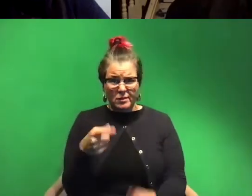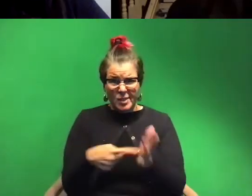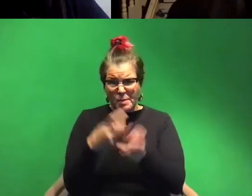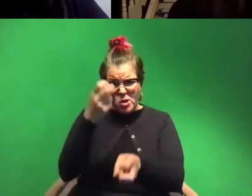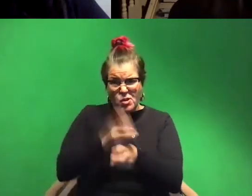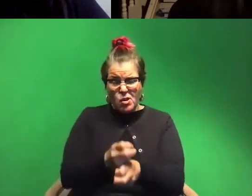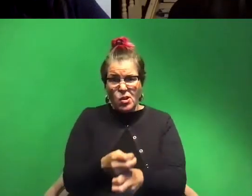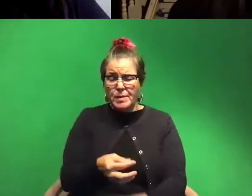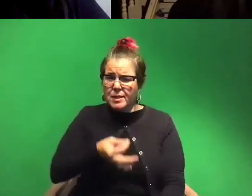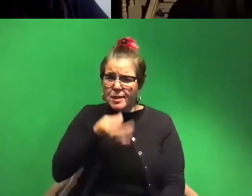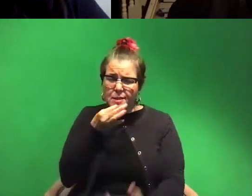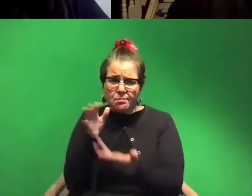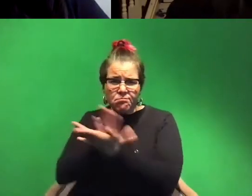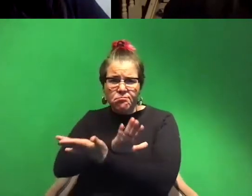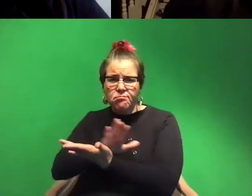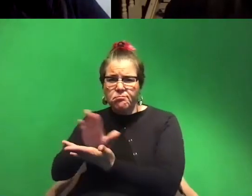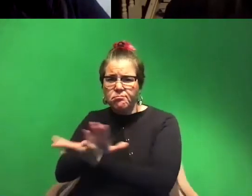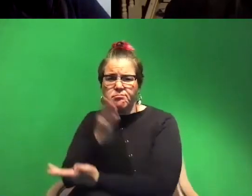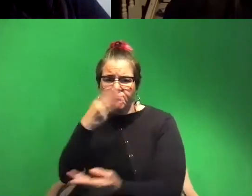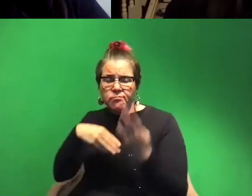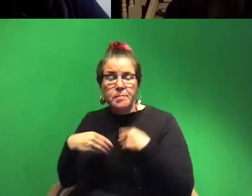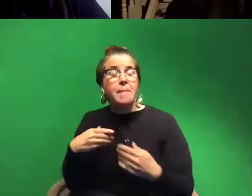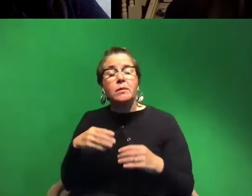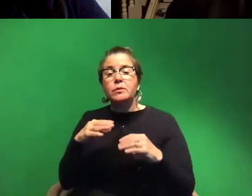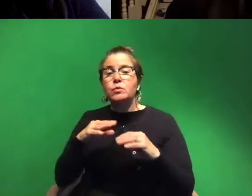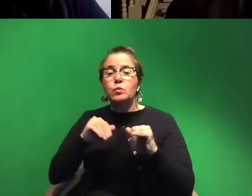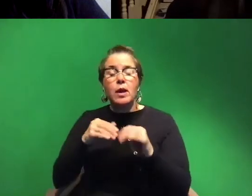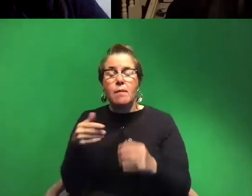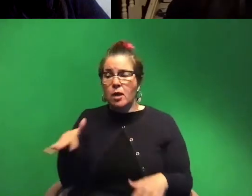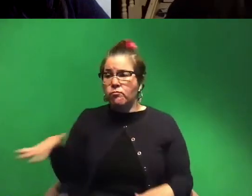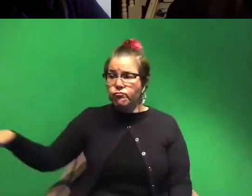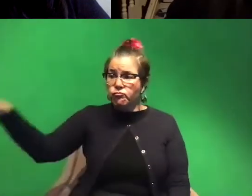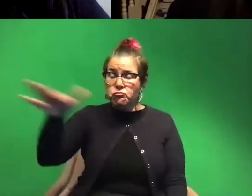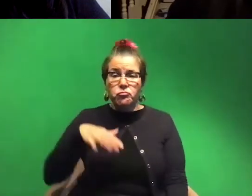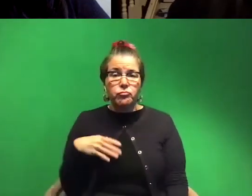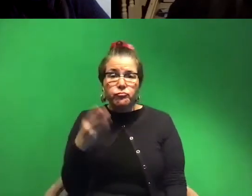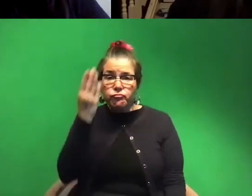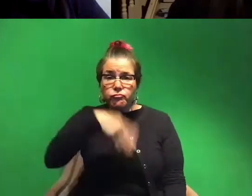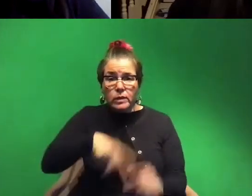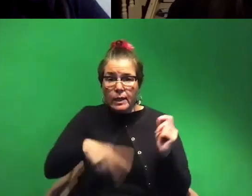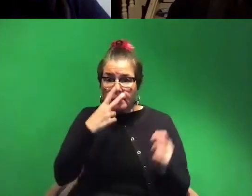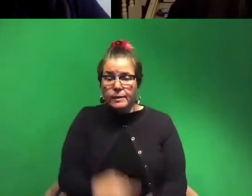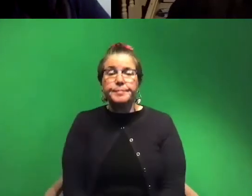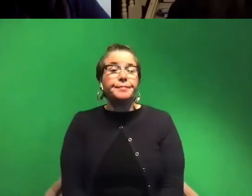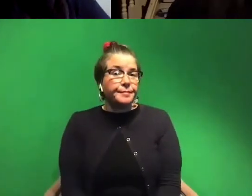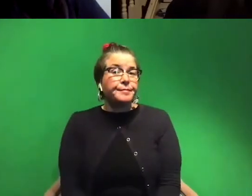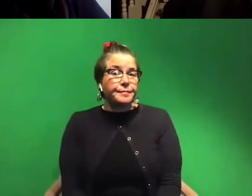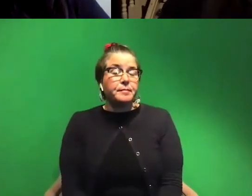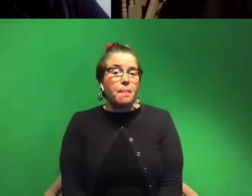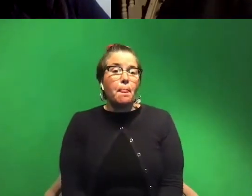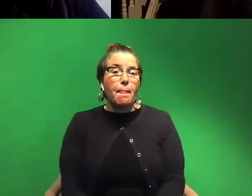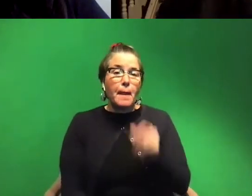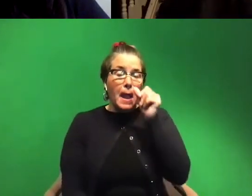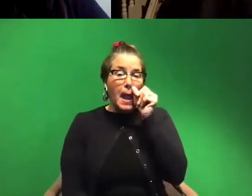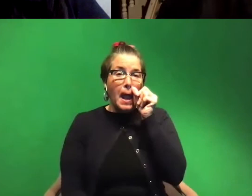they're so good at camouflage. So you might be swimming right next to cuttlefish and you just can't see them. Yeah. It actually makes them really hard